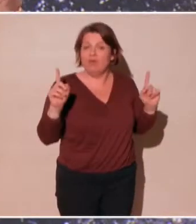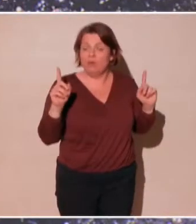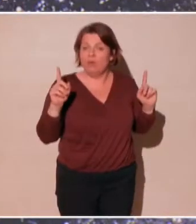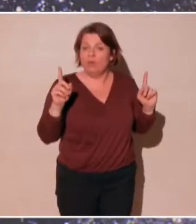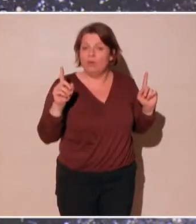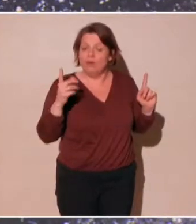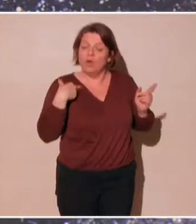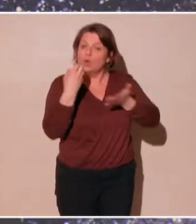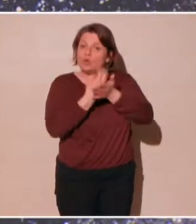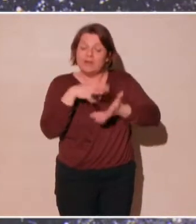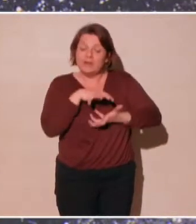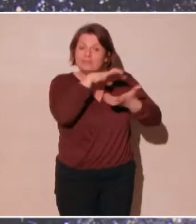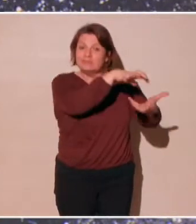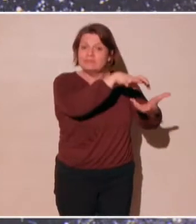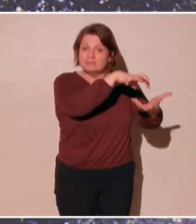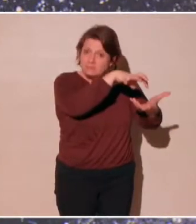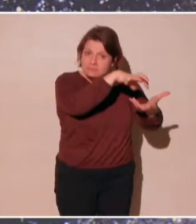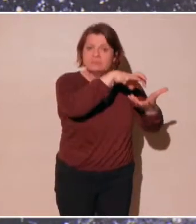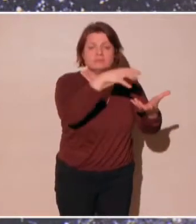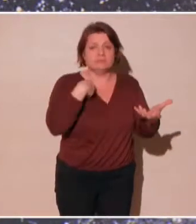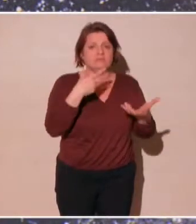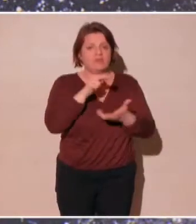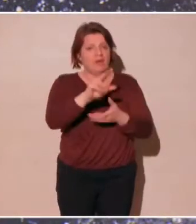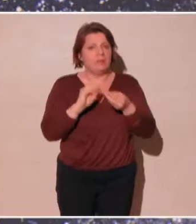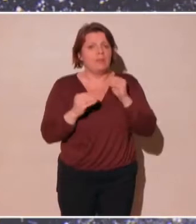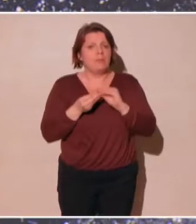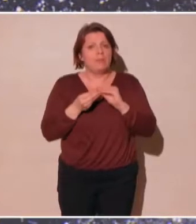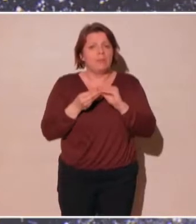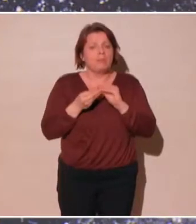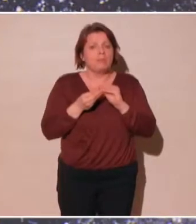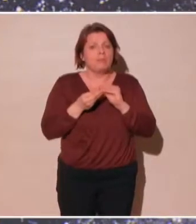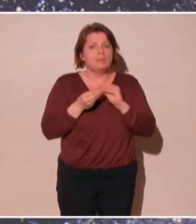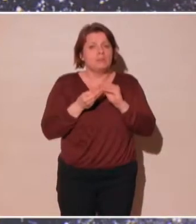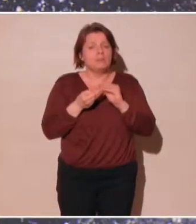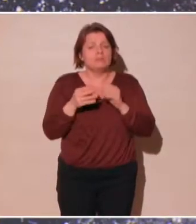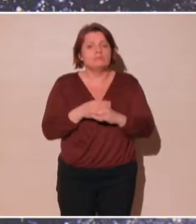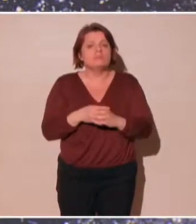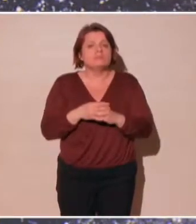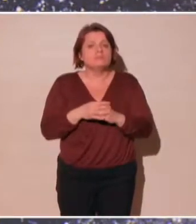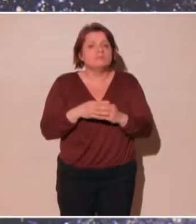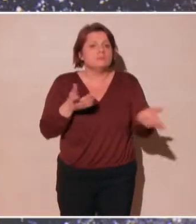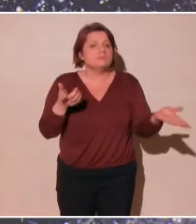beliefs and values, then that's when a problem arises.